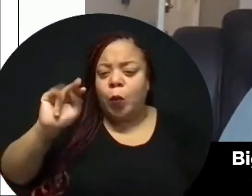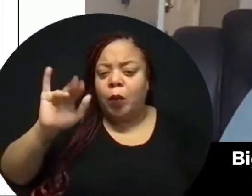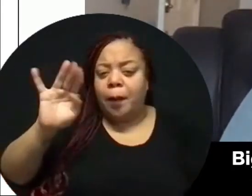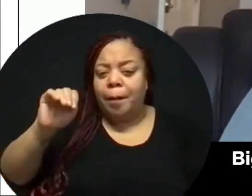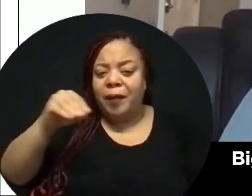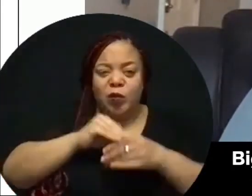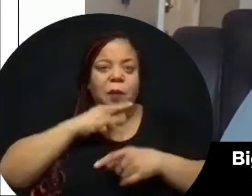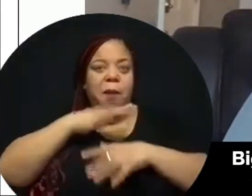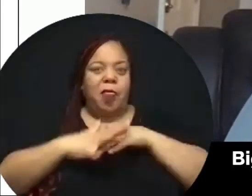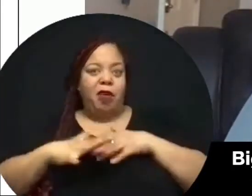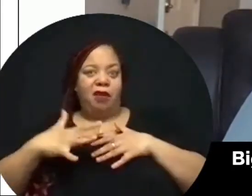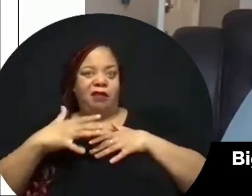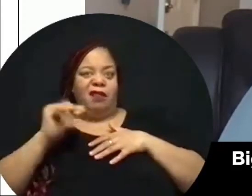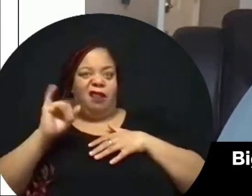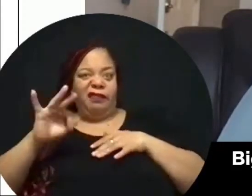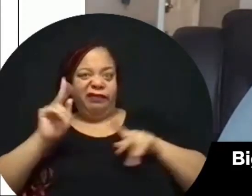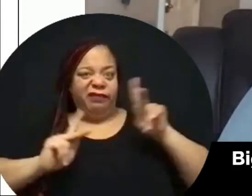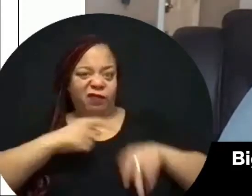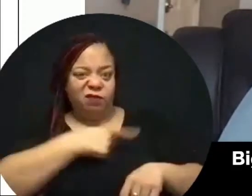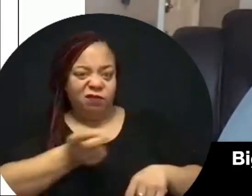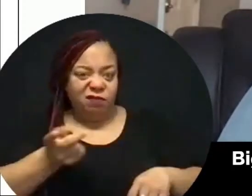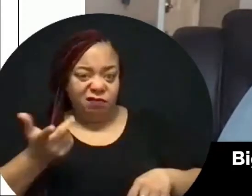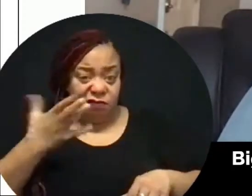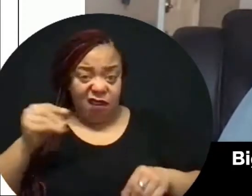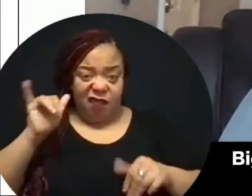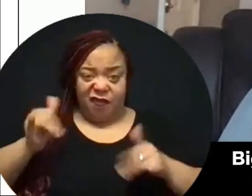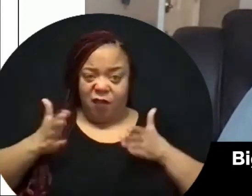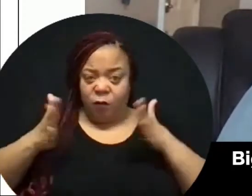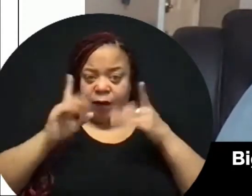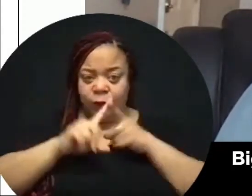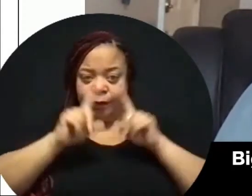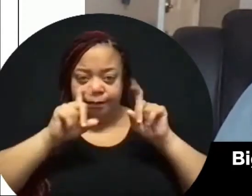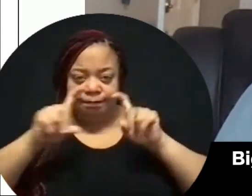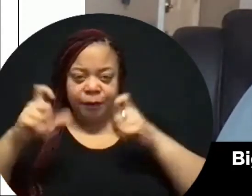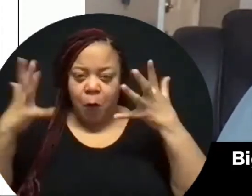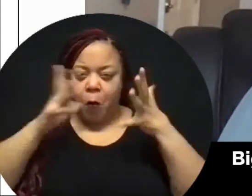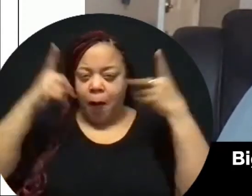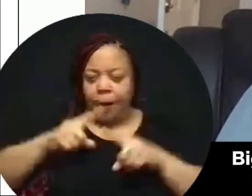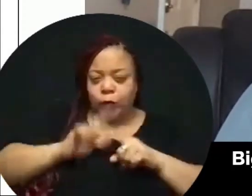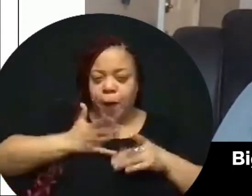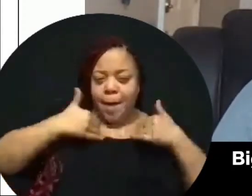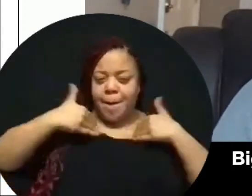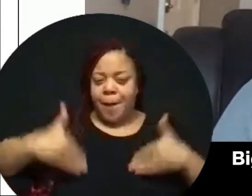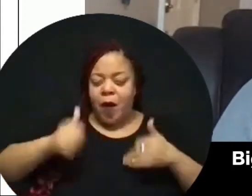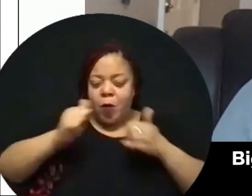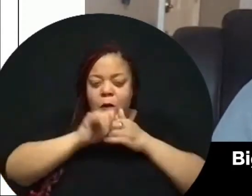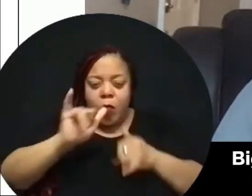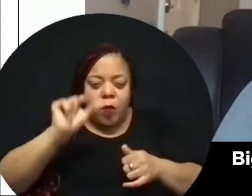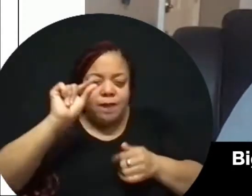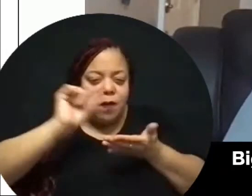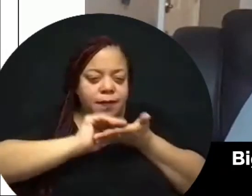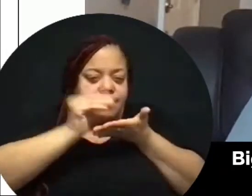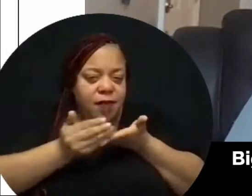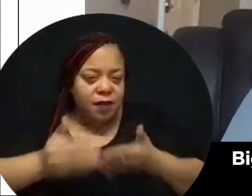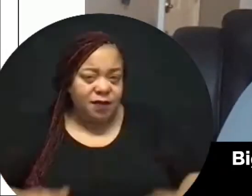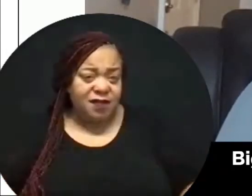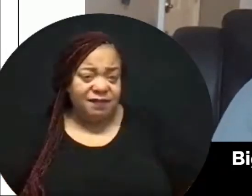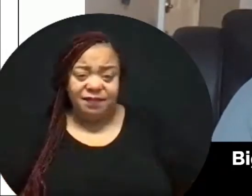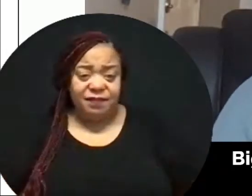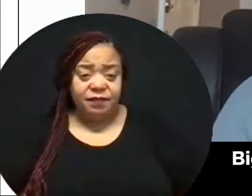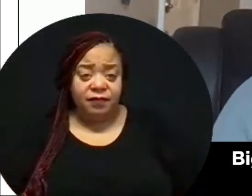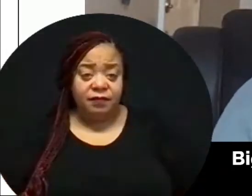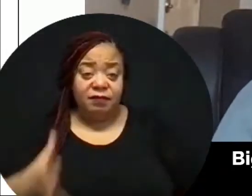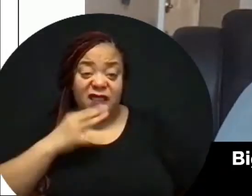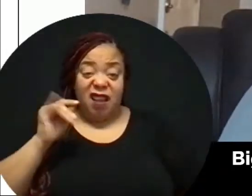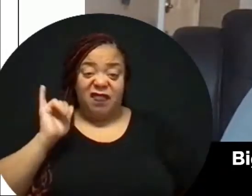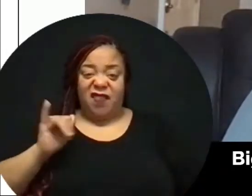not like accidental. I want to say it's by design. And it's not only to break us